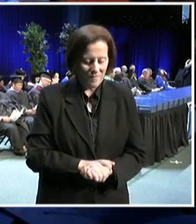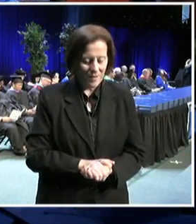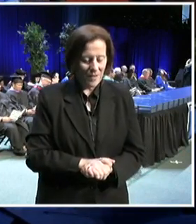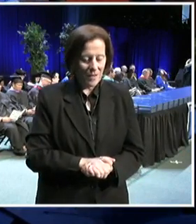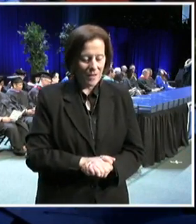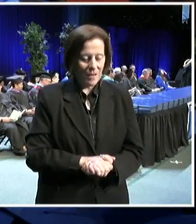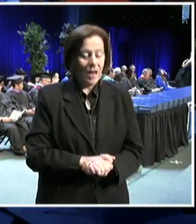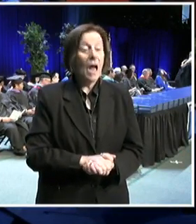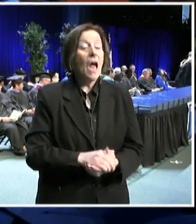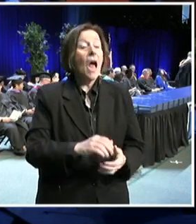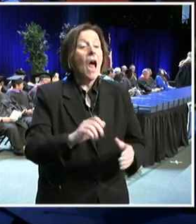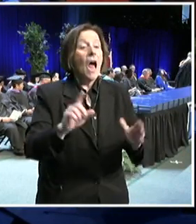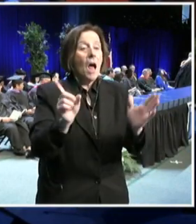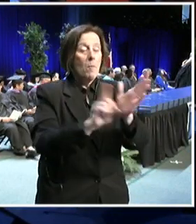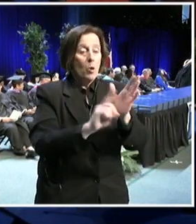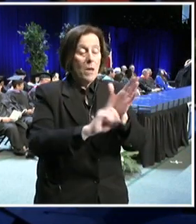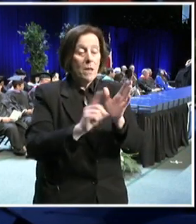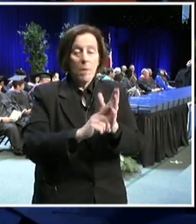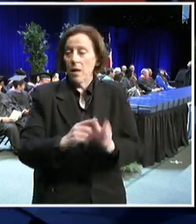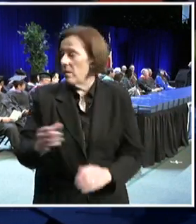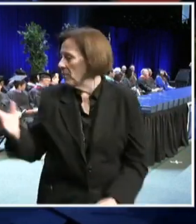I'm going to ring the bell across the stage real quick.